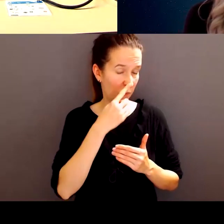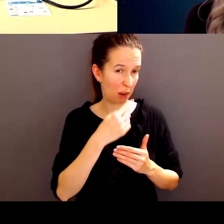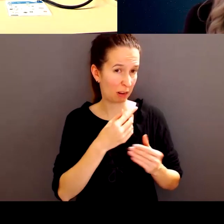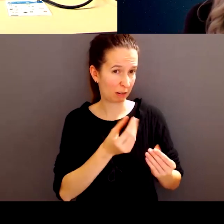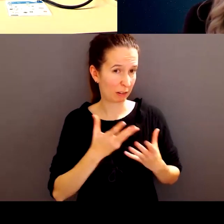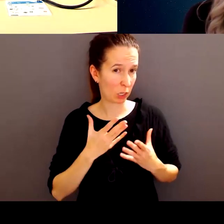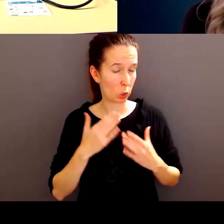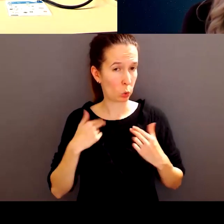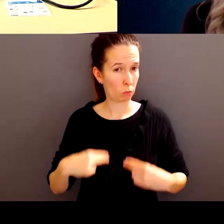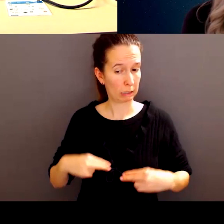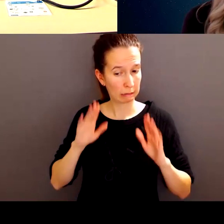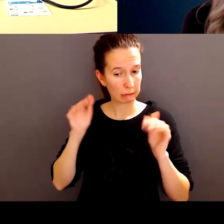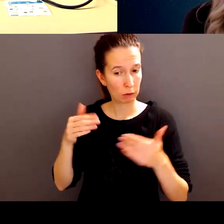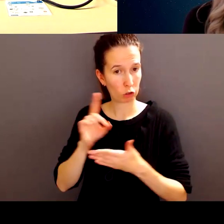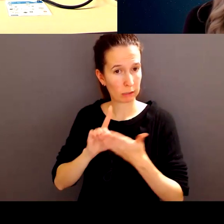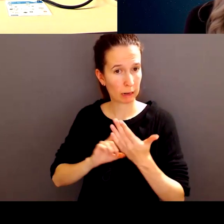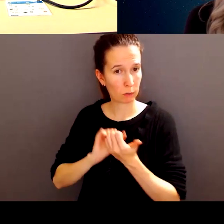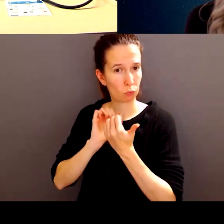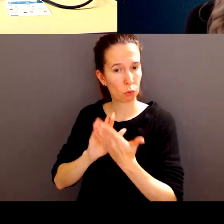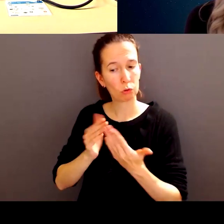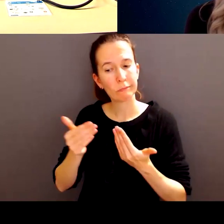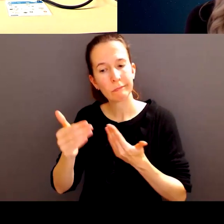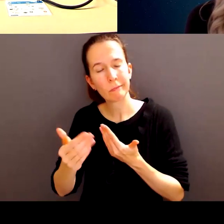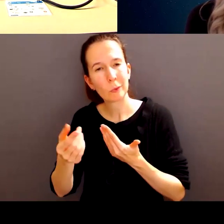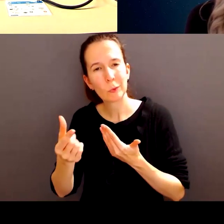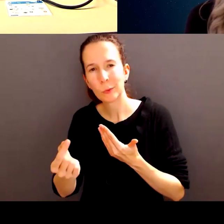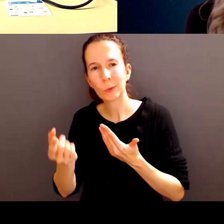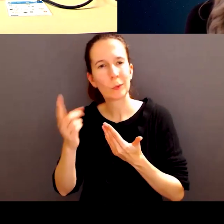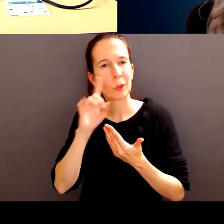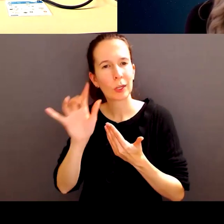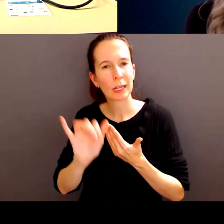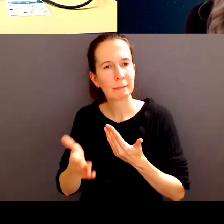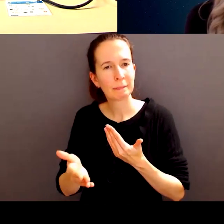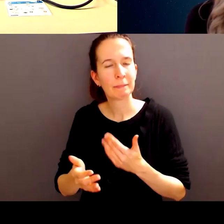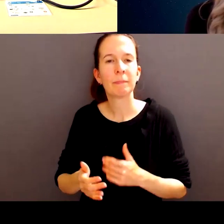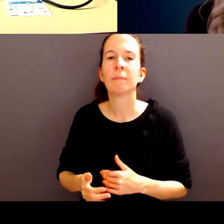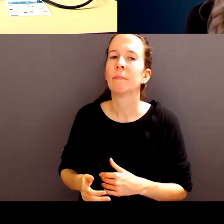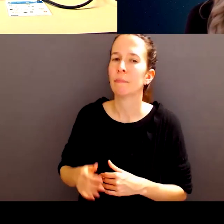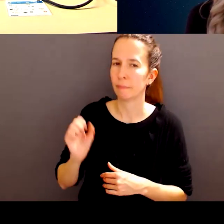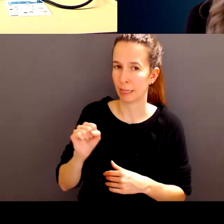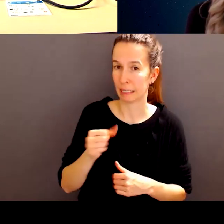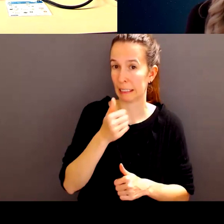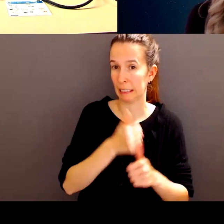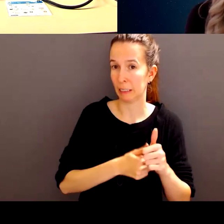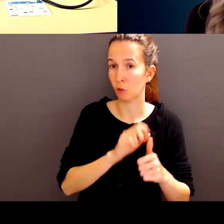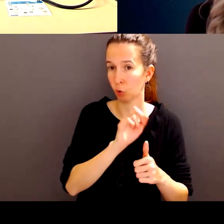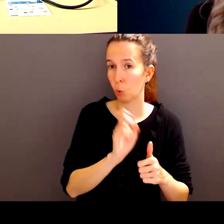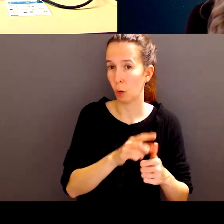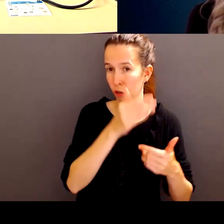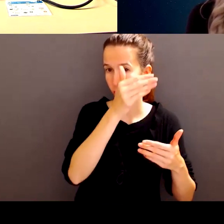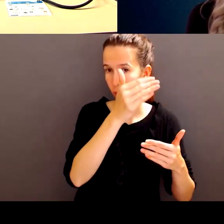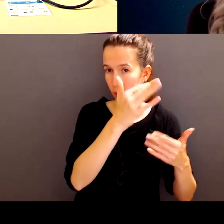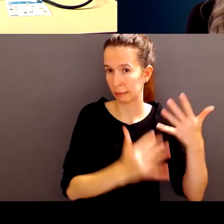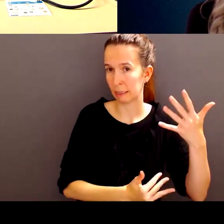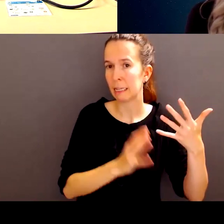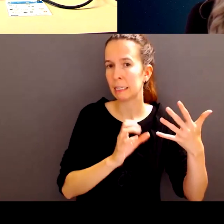human-centered design approach will look like? Yeah, so each of those questions could really go into the next phase because there's